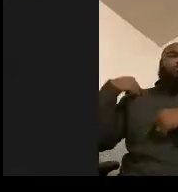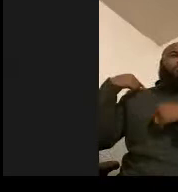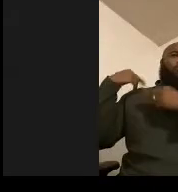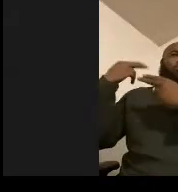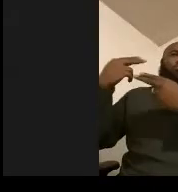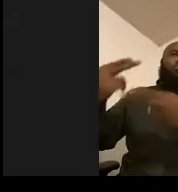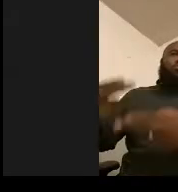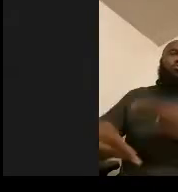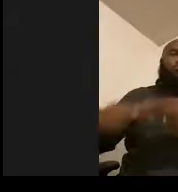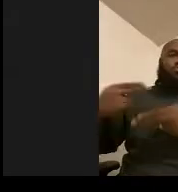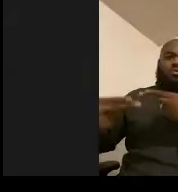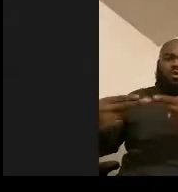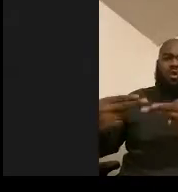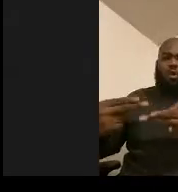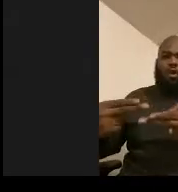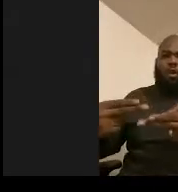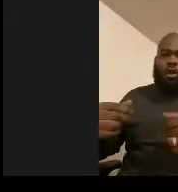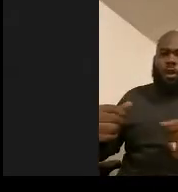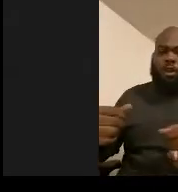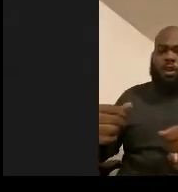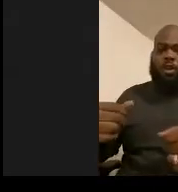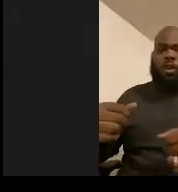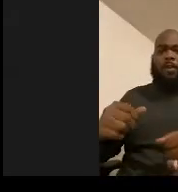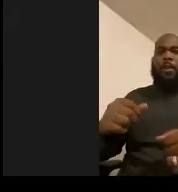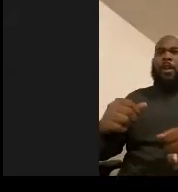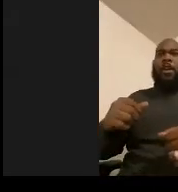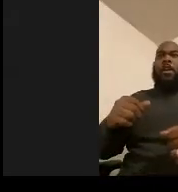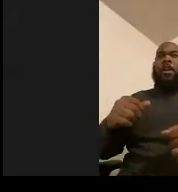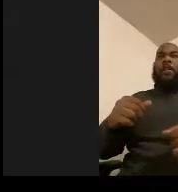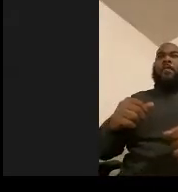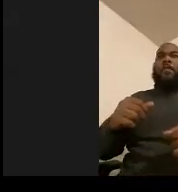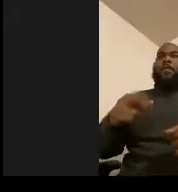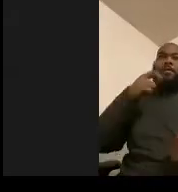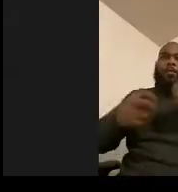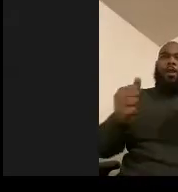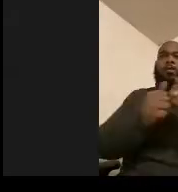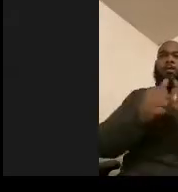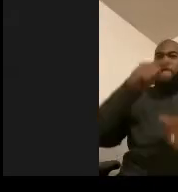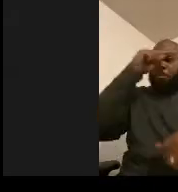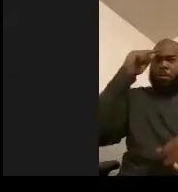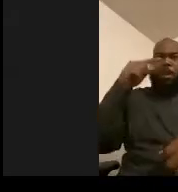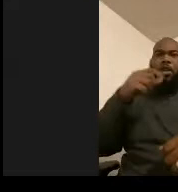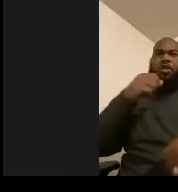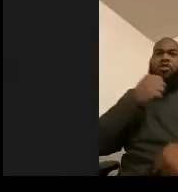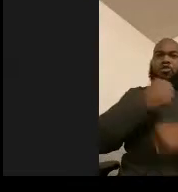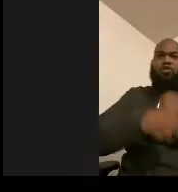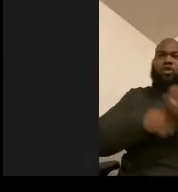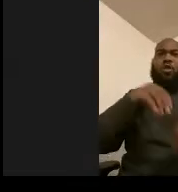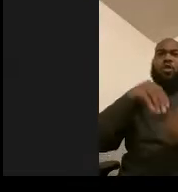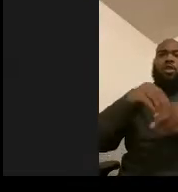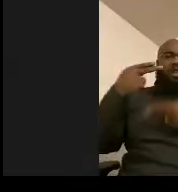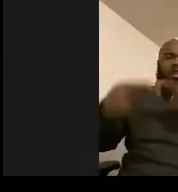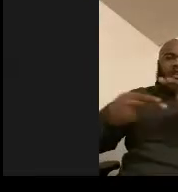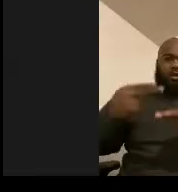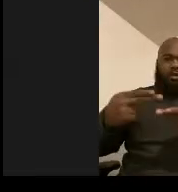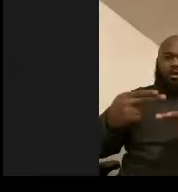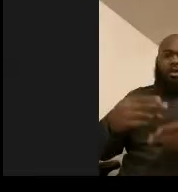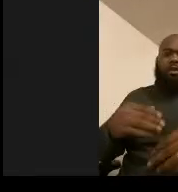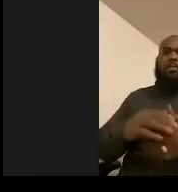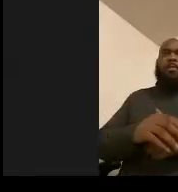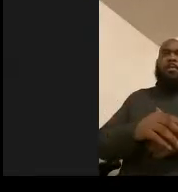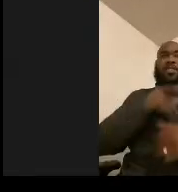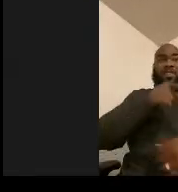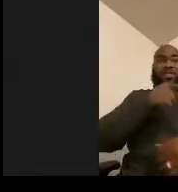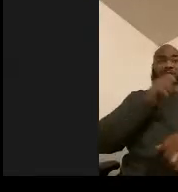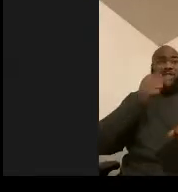anti-imperialism within the Black struggle over time. And here, in the time we have, I'll particularly look at Martin Luther